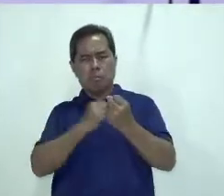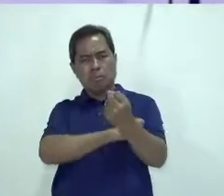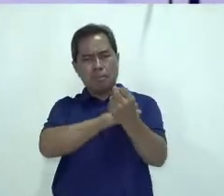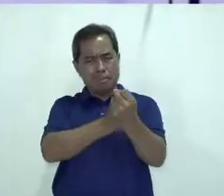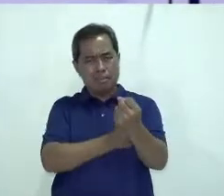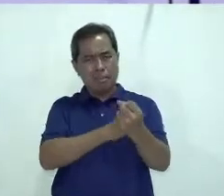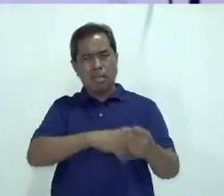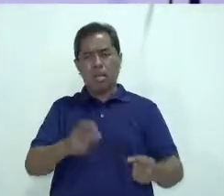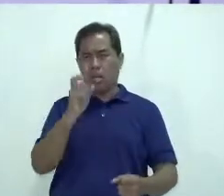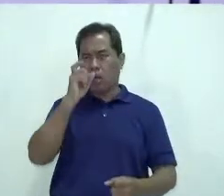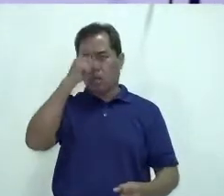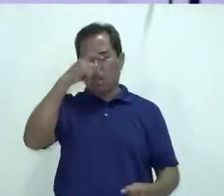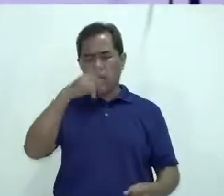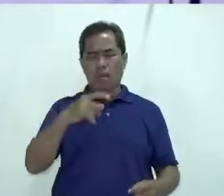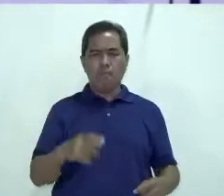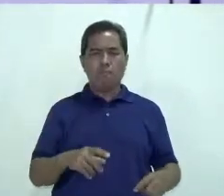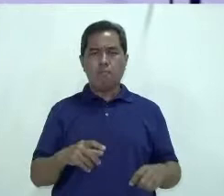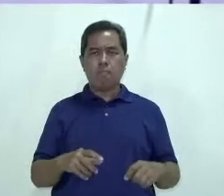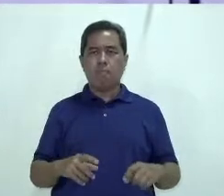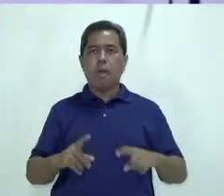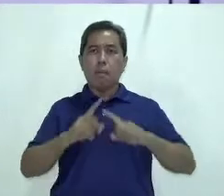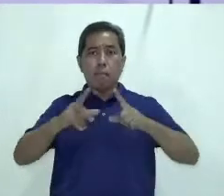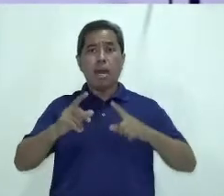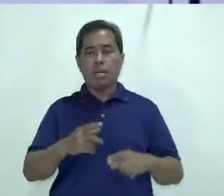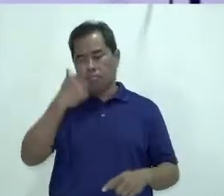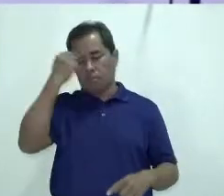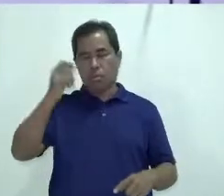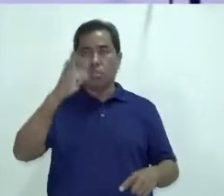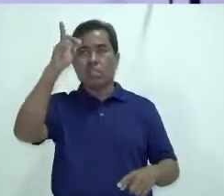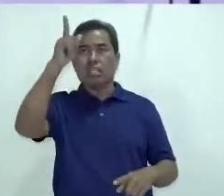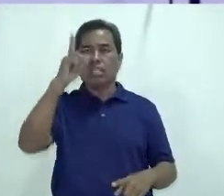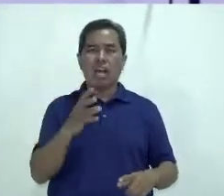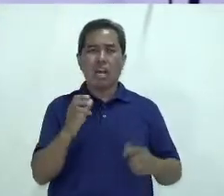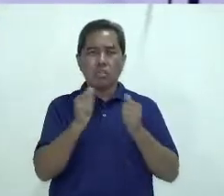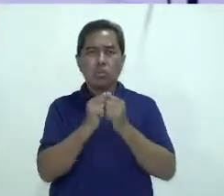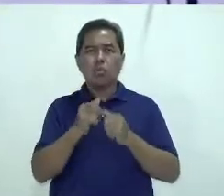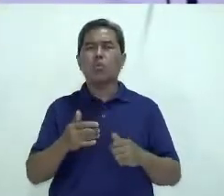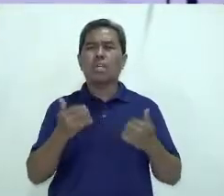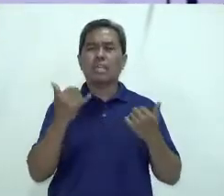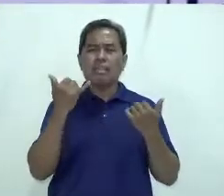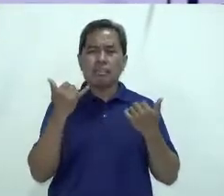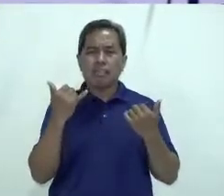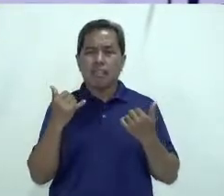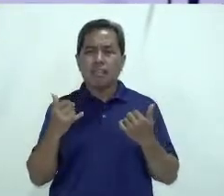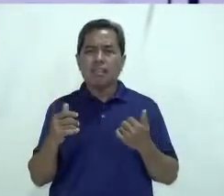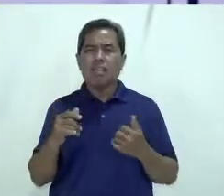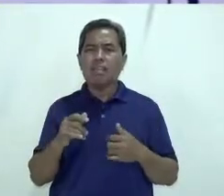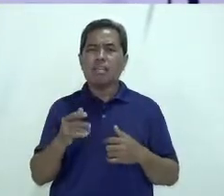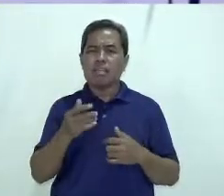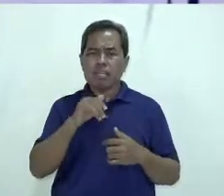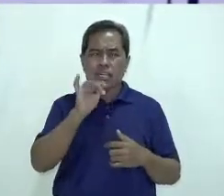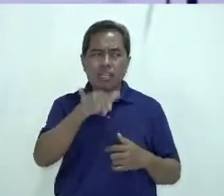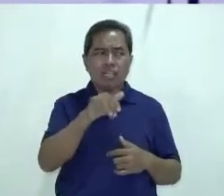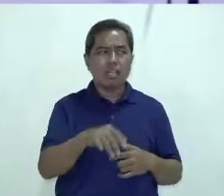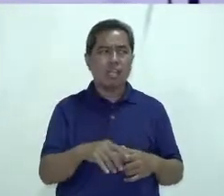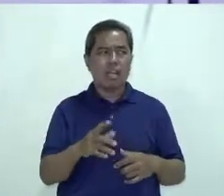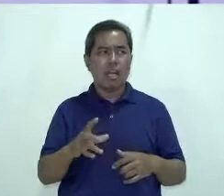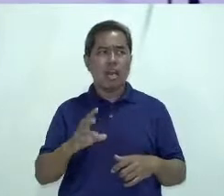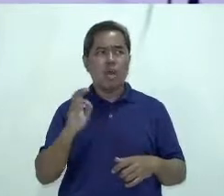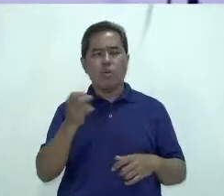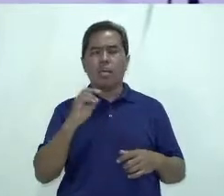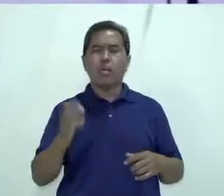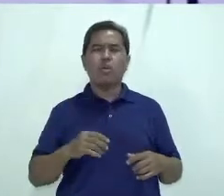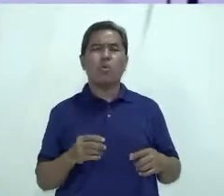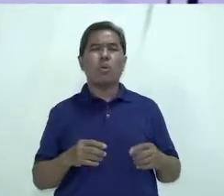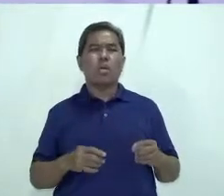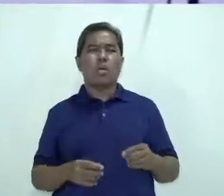was because God was with them. And so when we elevate our situation to God through prayer and praise, we are